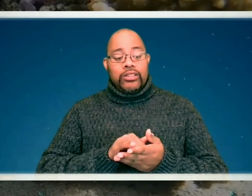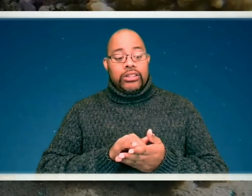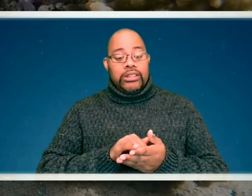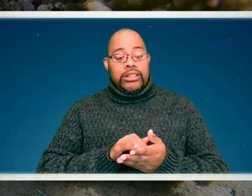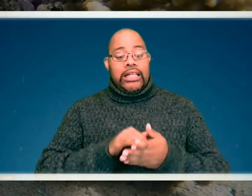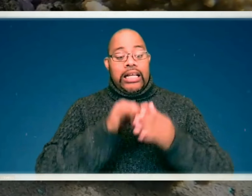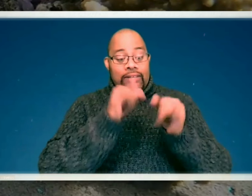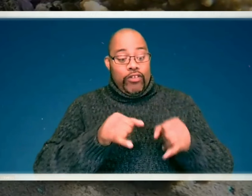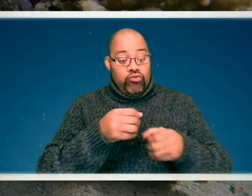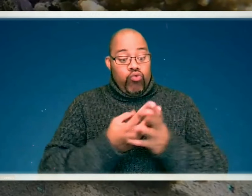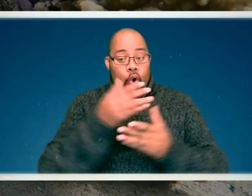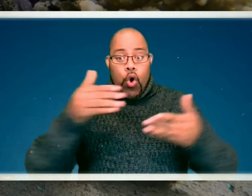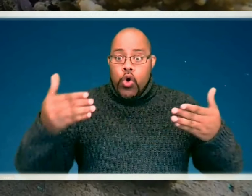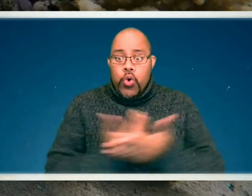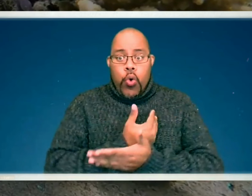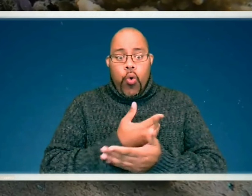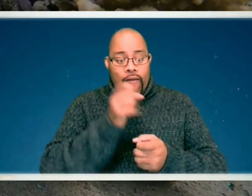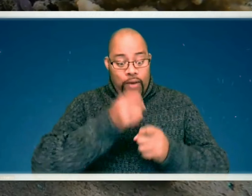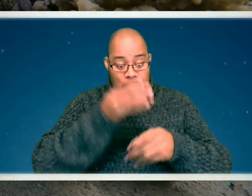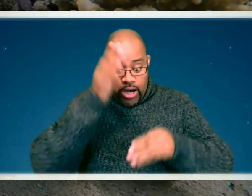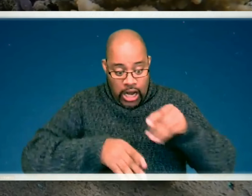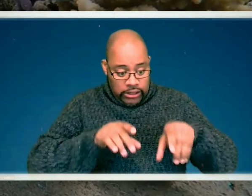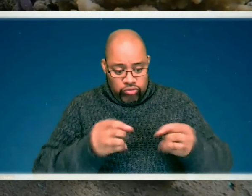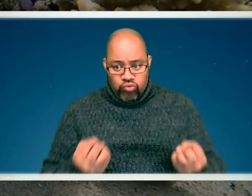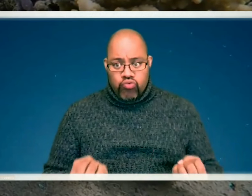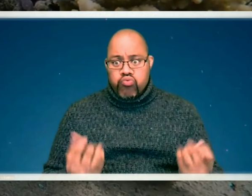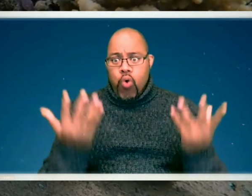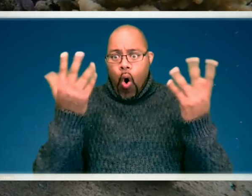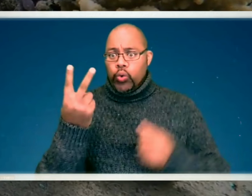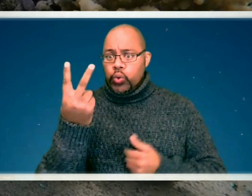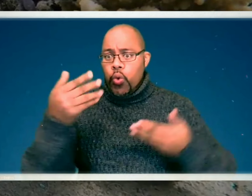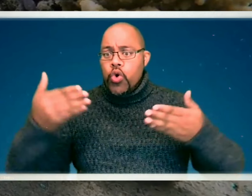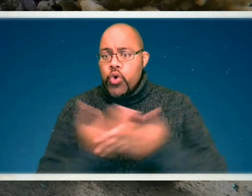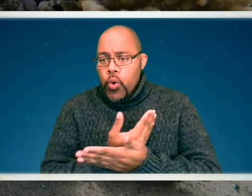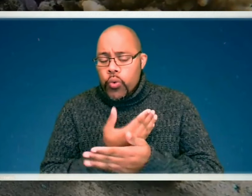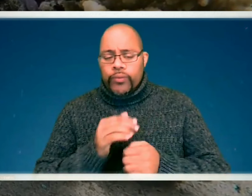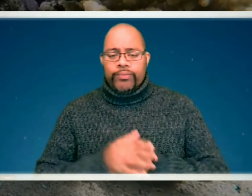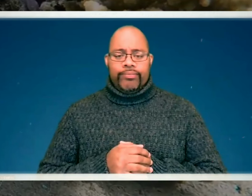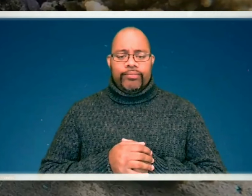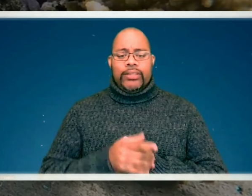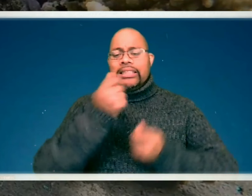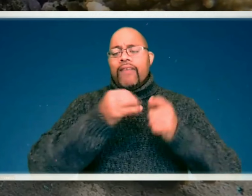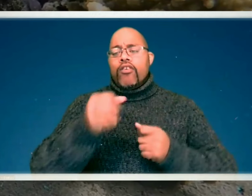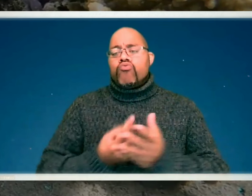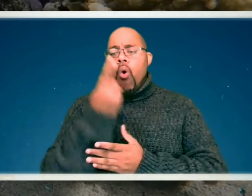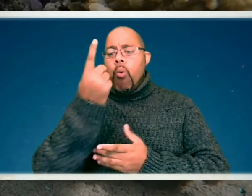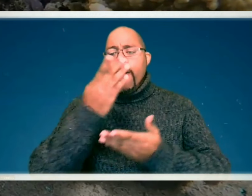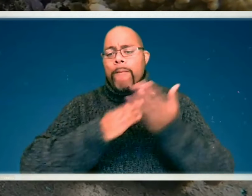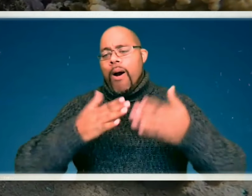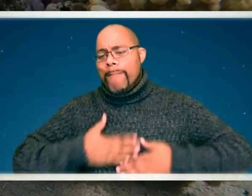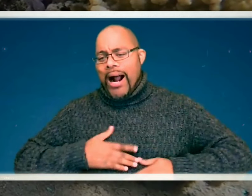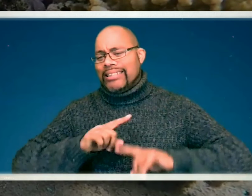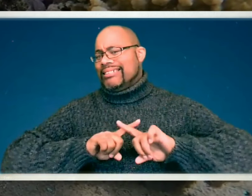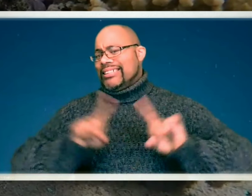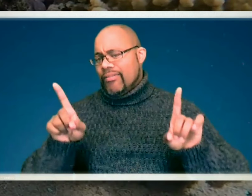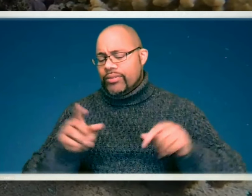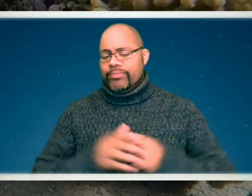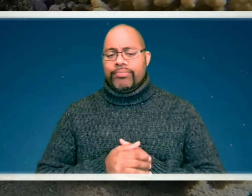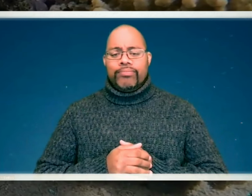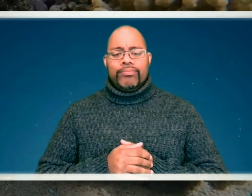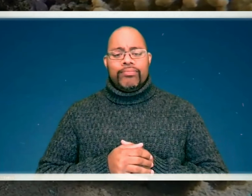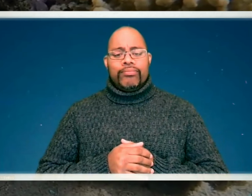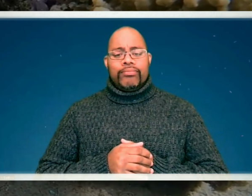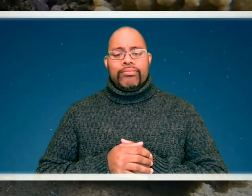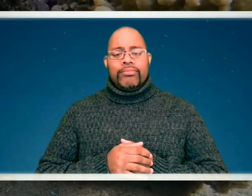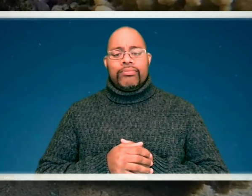a whole new individual growing from a separate broken part, rather than growing a part of its body. Now, animals that can actually fragment themselves